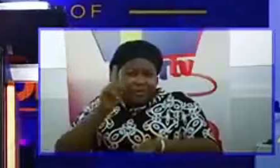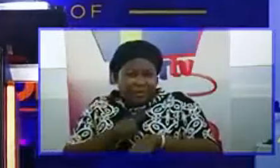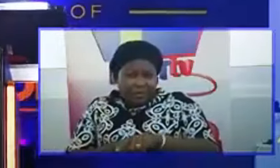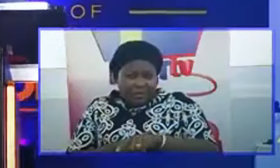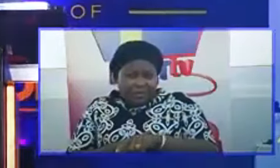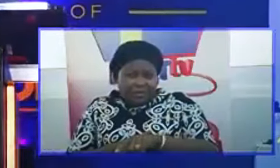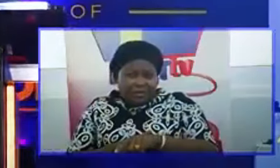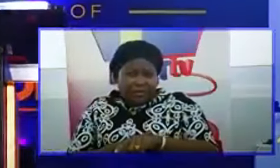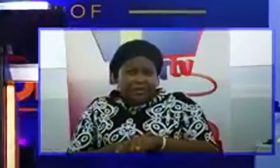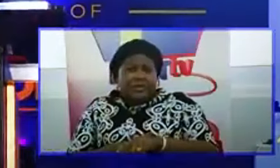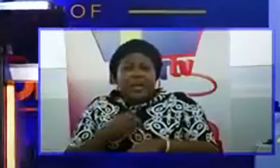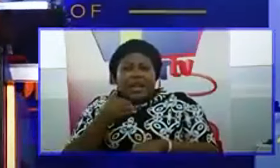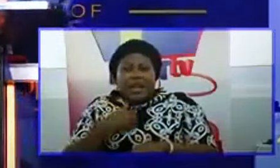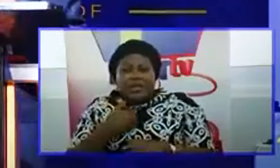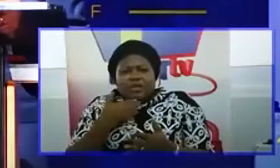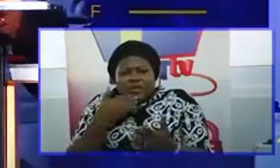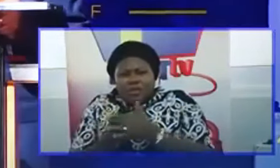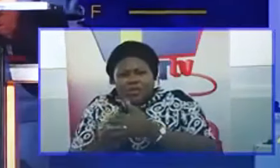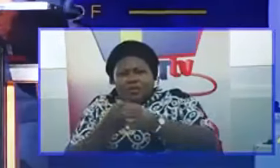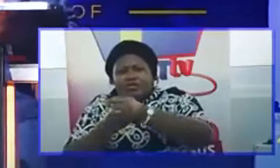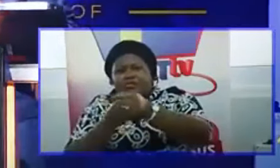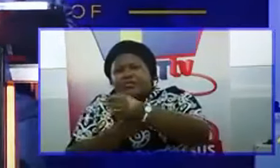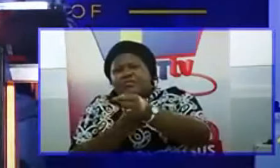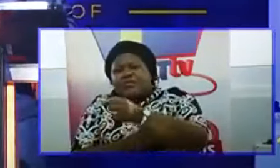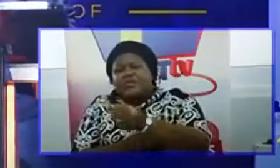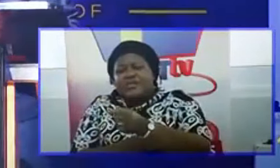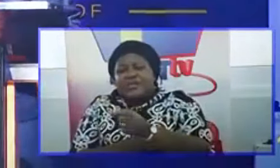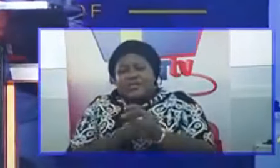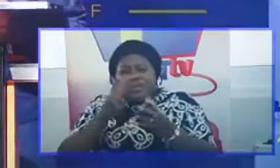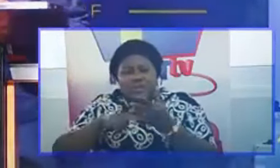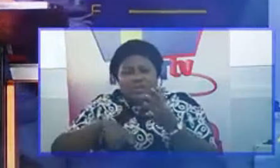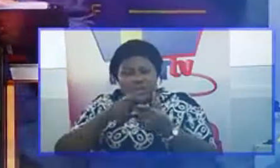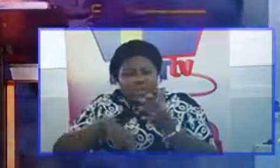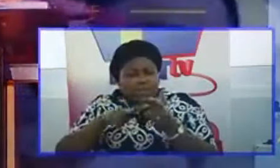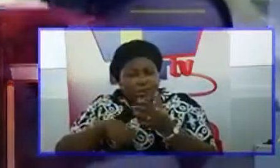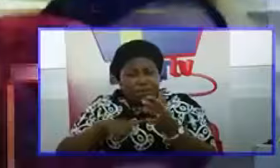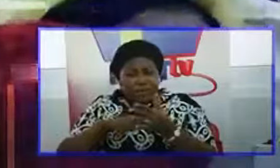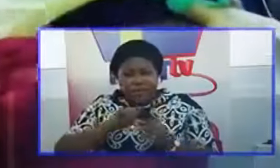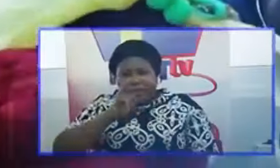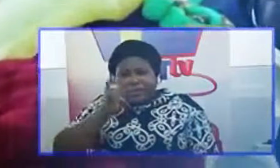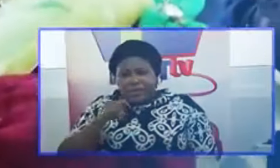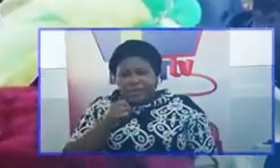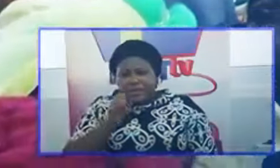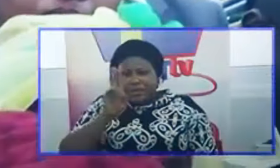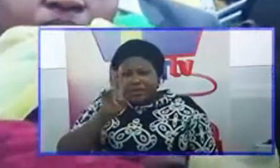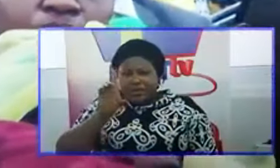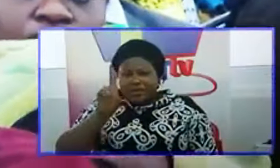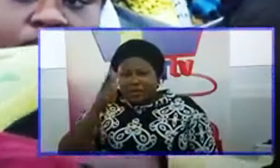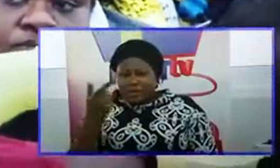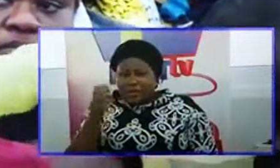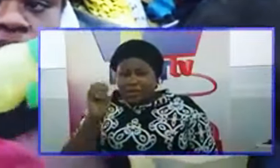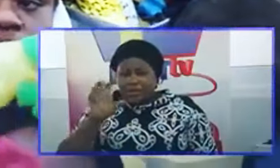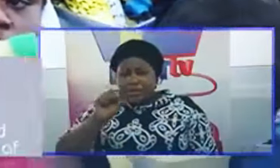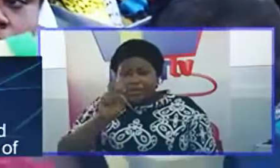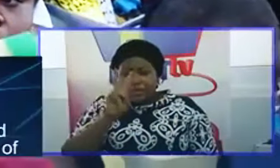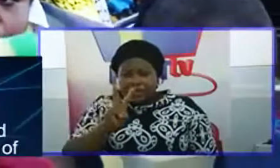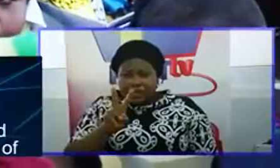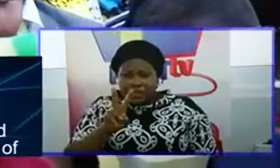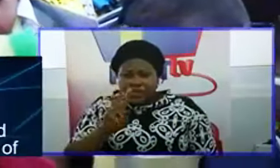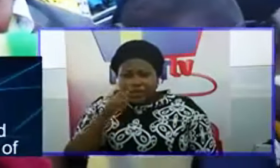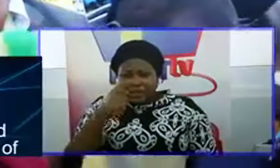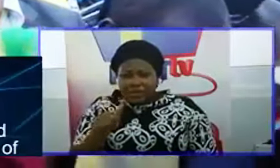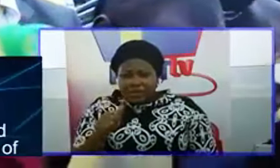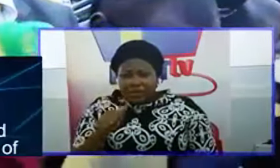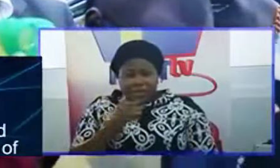kind of foundation. Judges 2, verse 10 to 13, the Bible says, after that